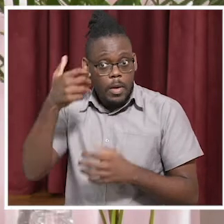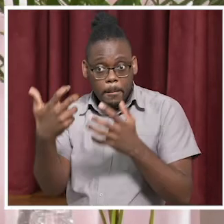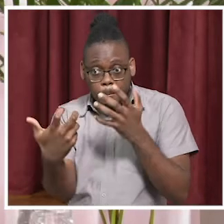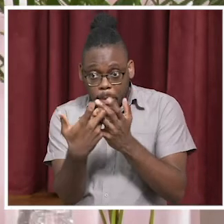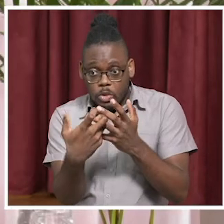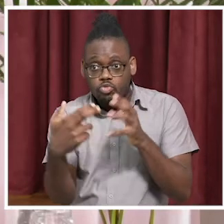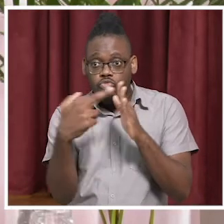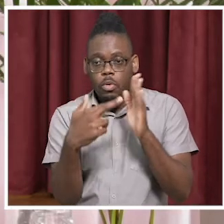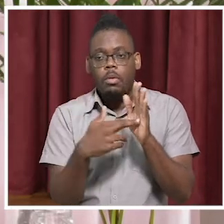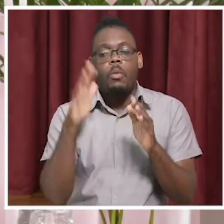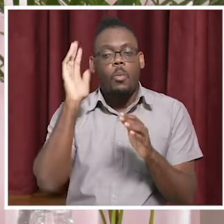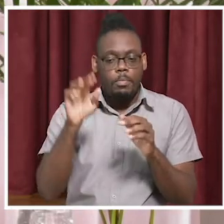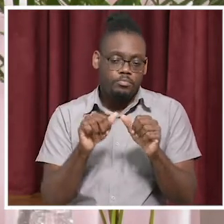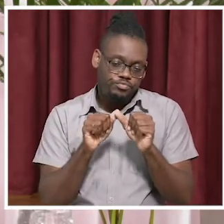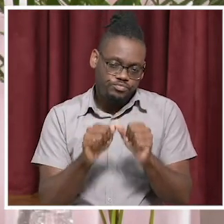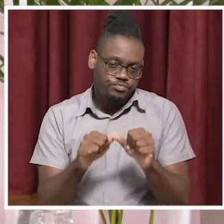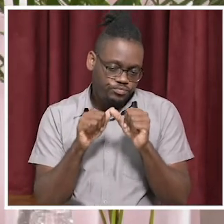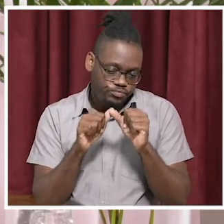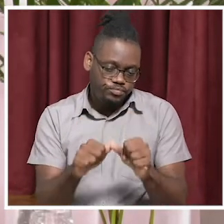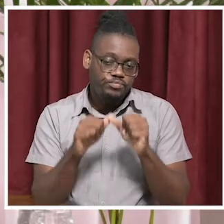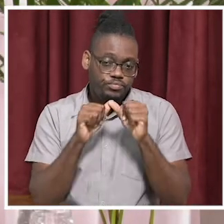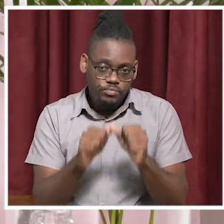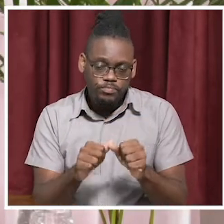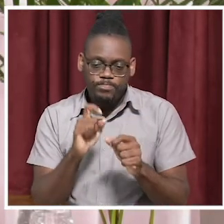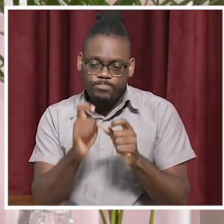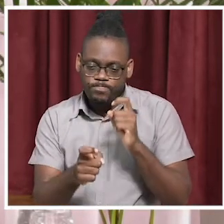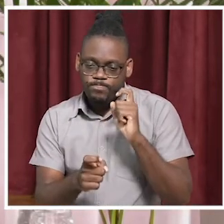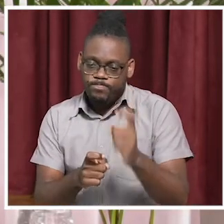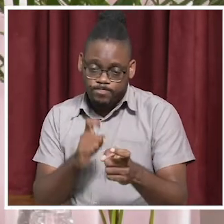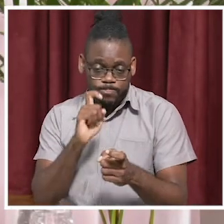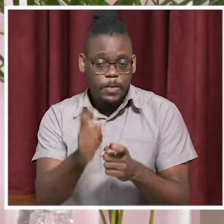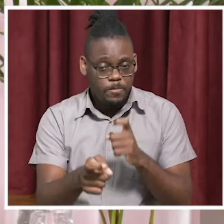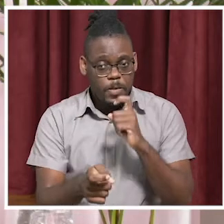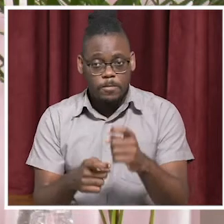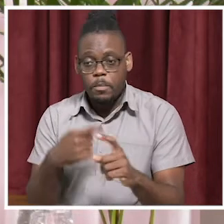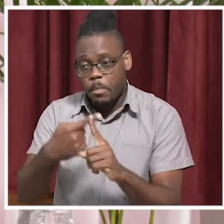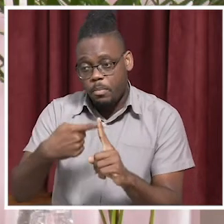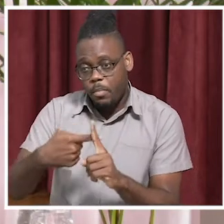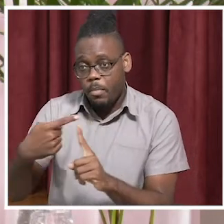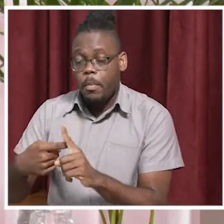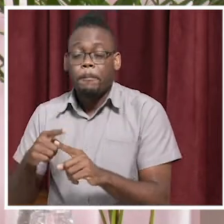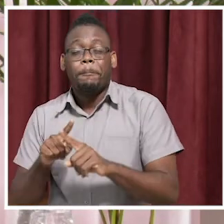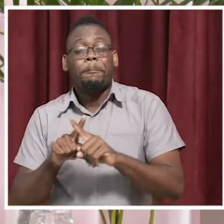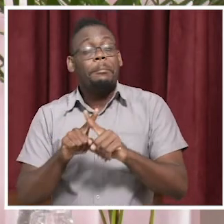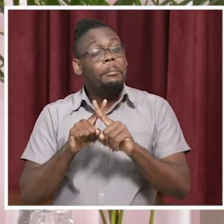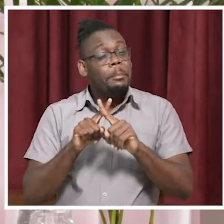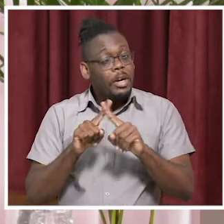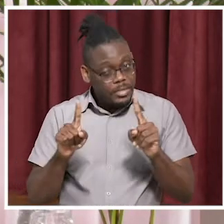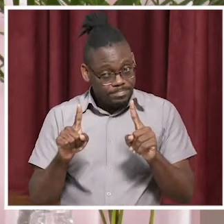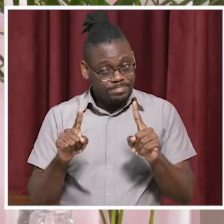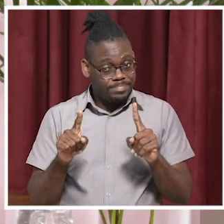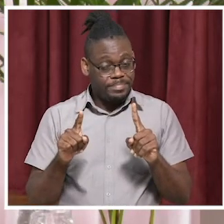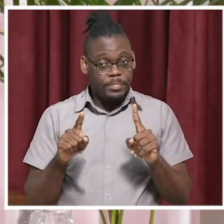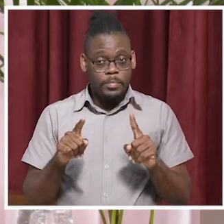it's reviewable. Right. So we review to ensure we follow up. Ensure that the children are at school, or if you are ill, that you